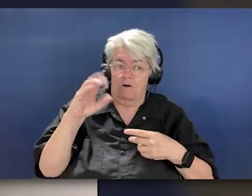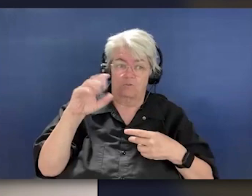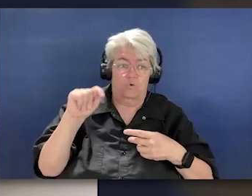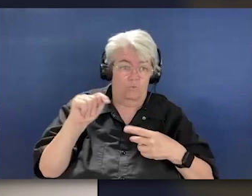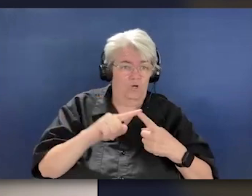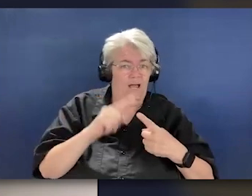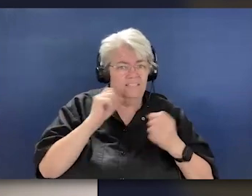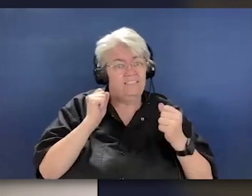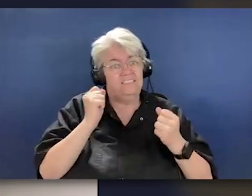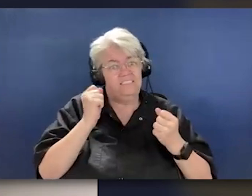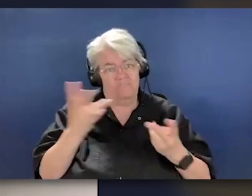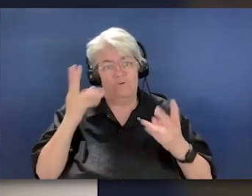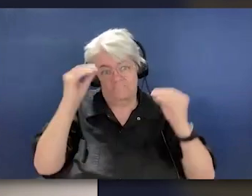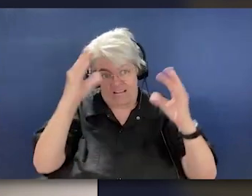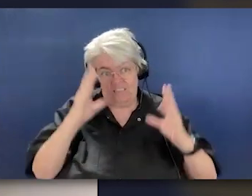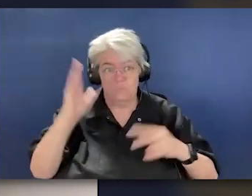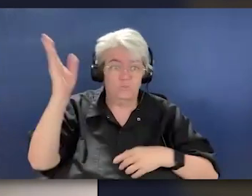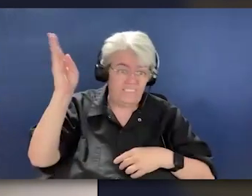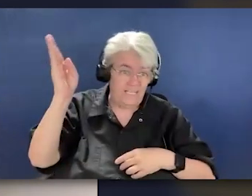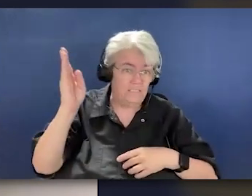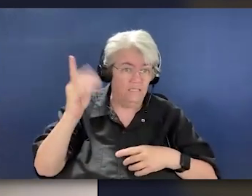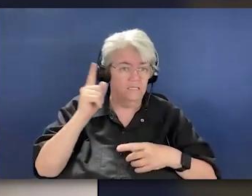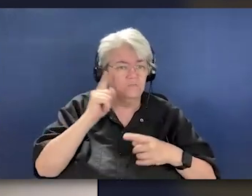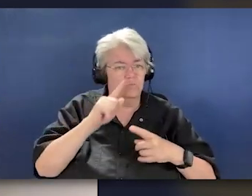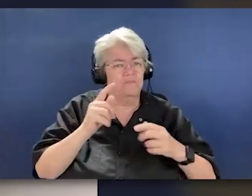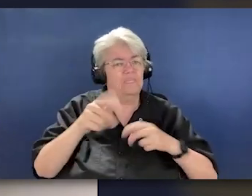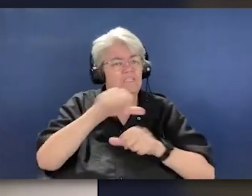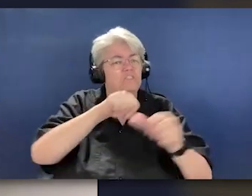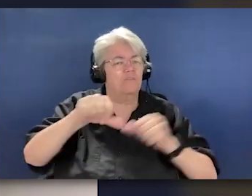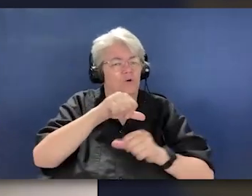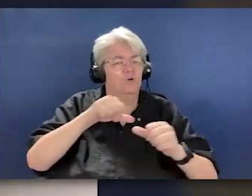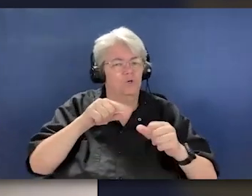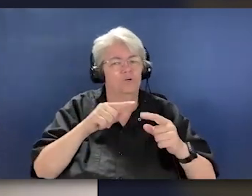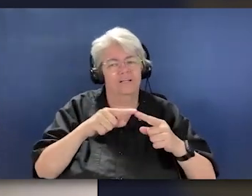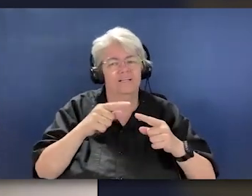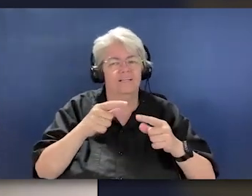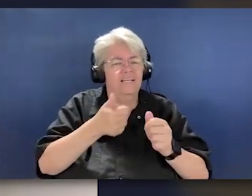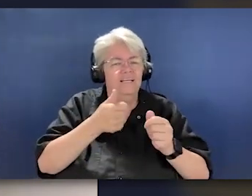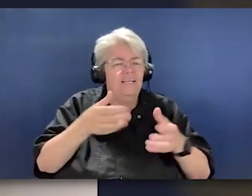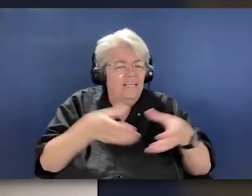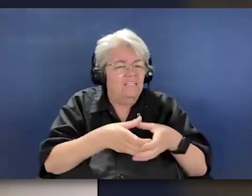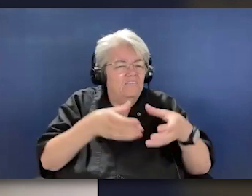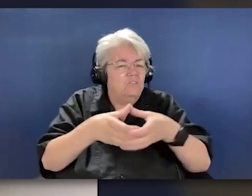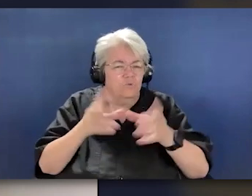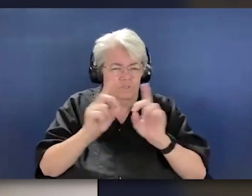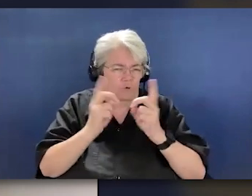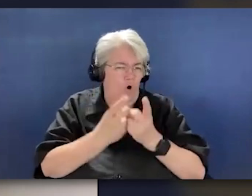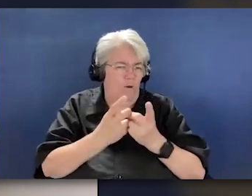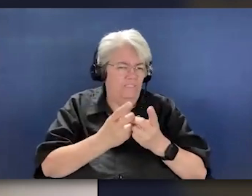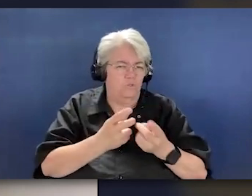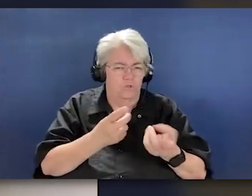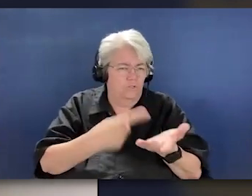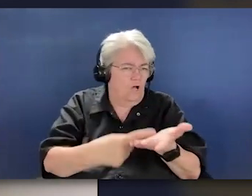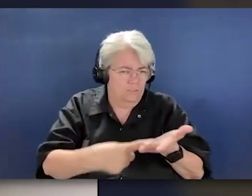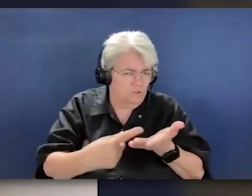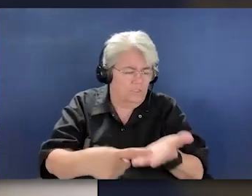faculty presented and were able to have conversations with each other, there's individual and departmental consultation, things like that.